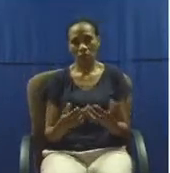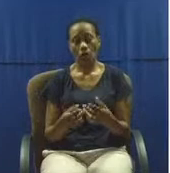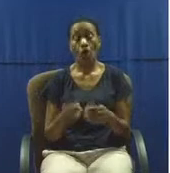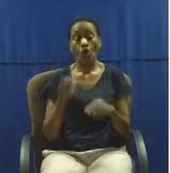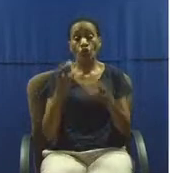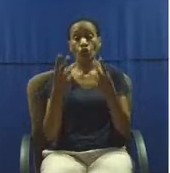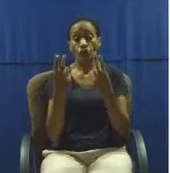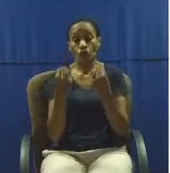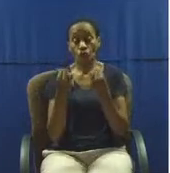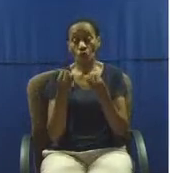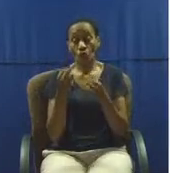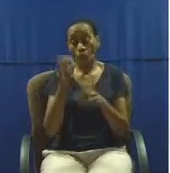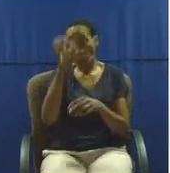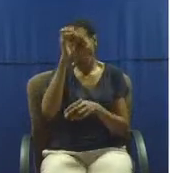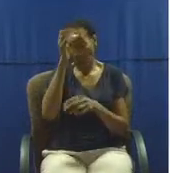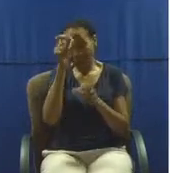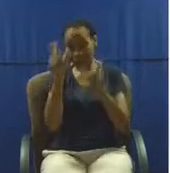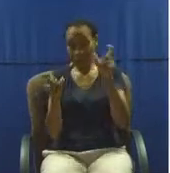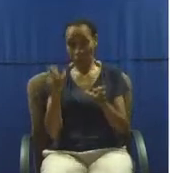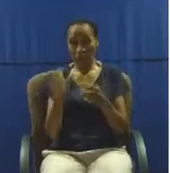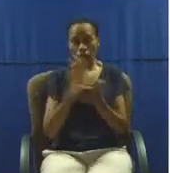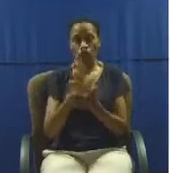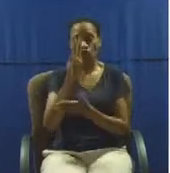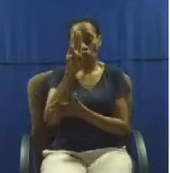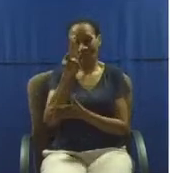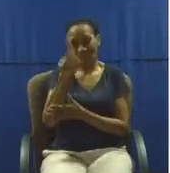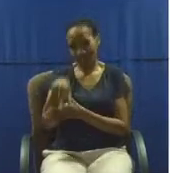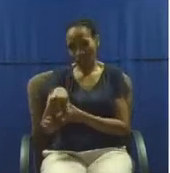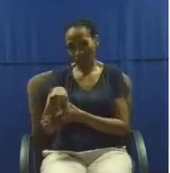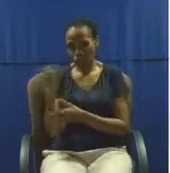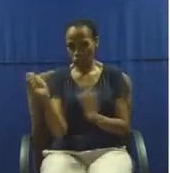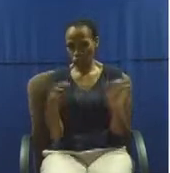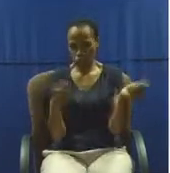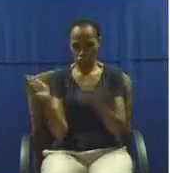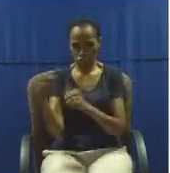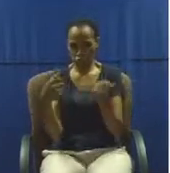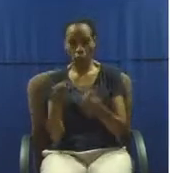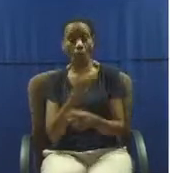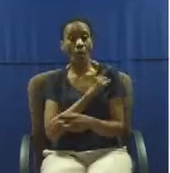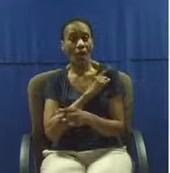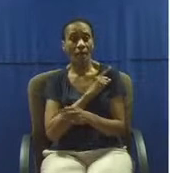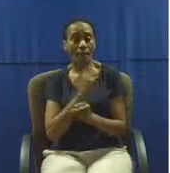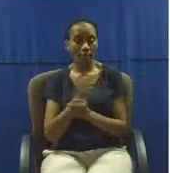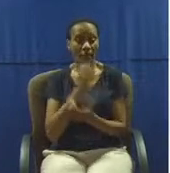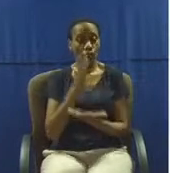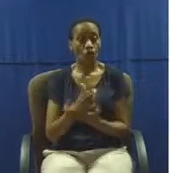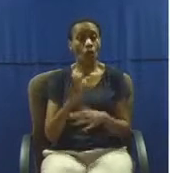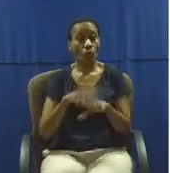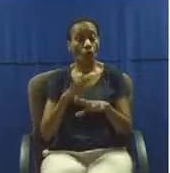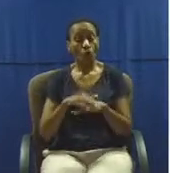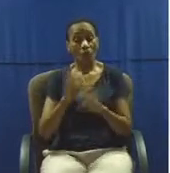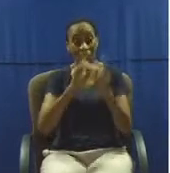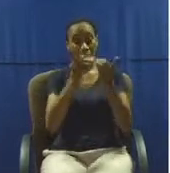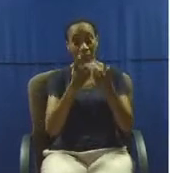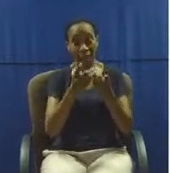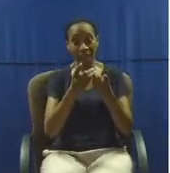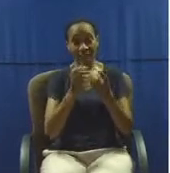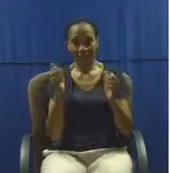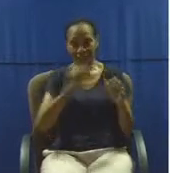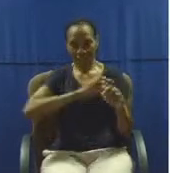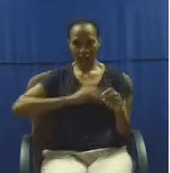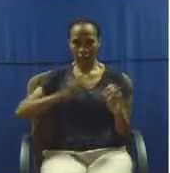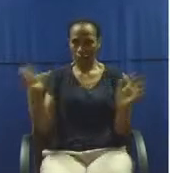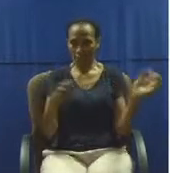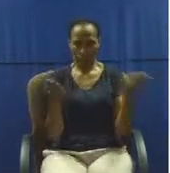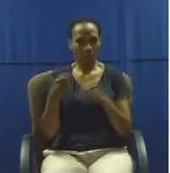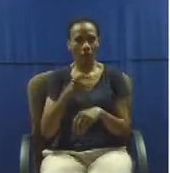12,000 additional police officers, amongst other measures, to strengthen the police will help us to turn the